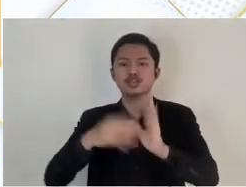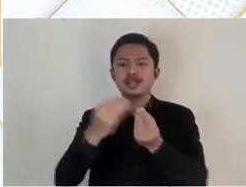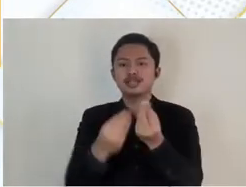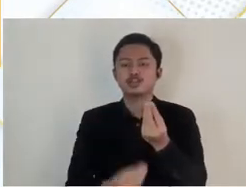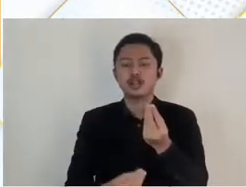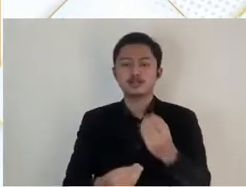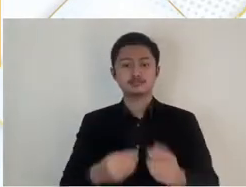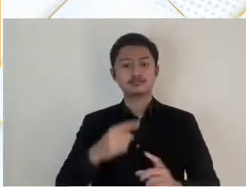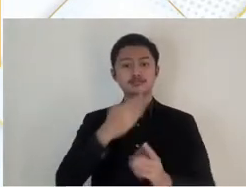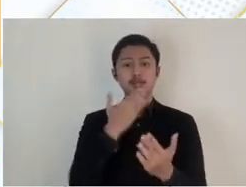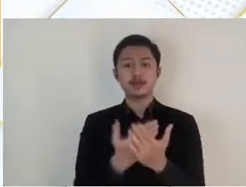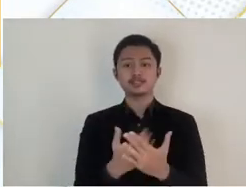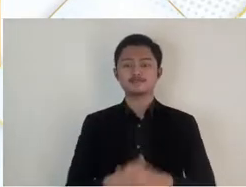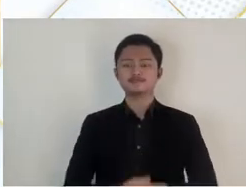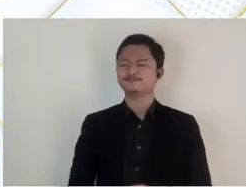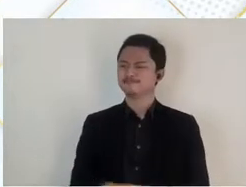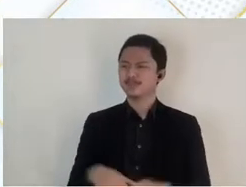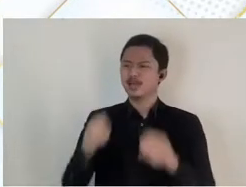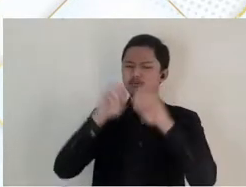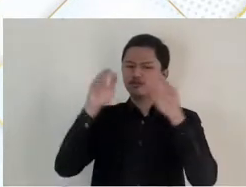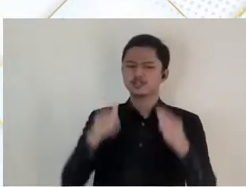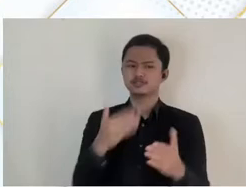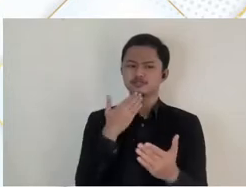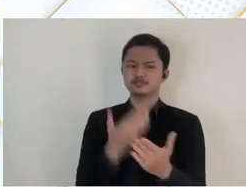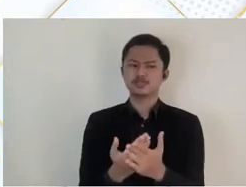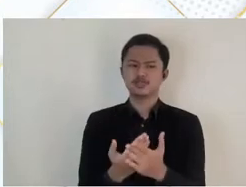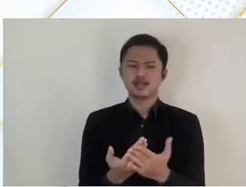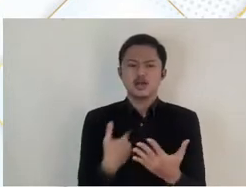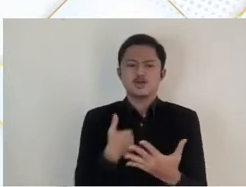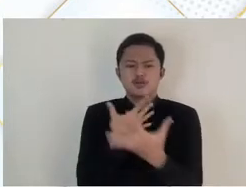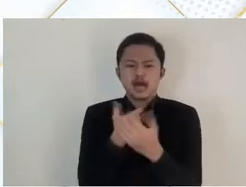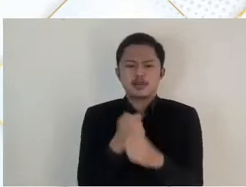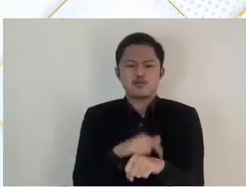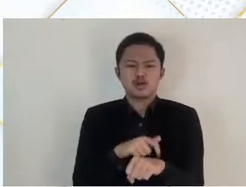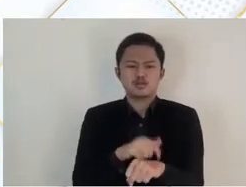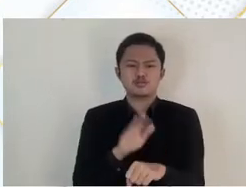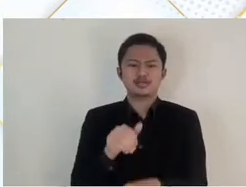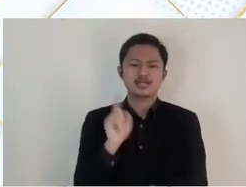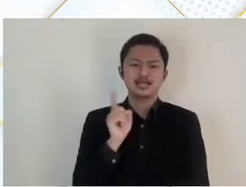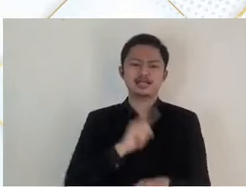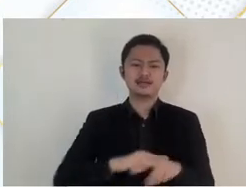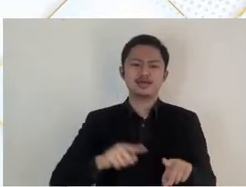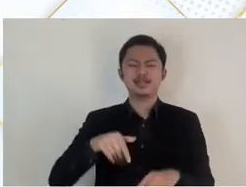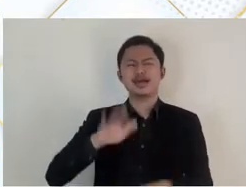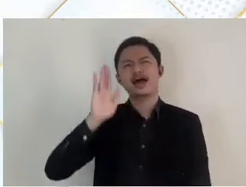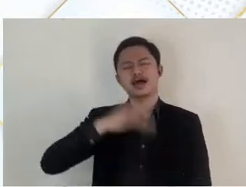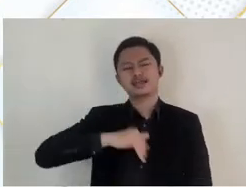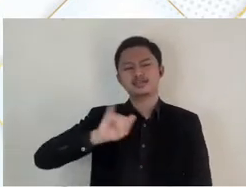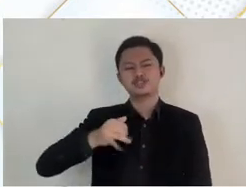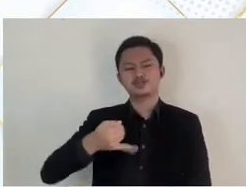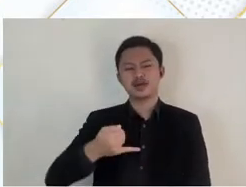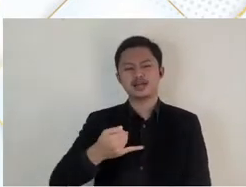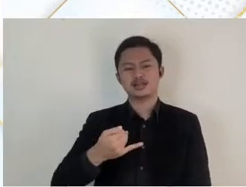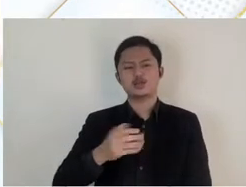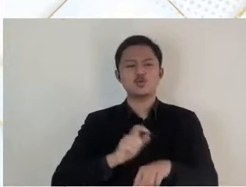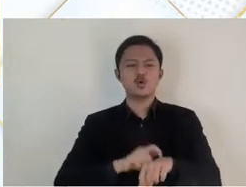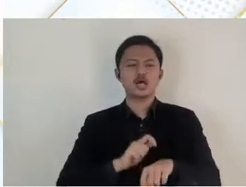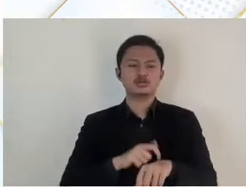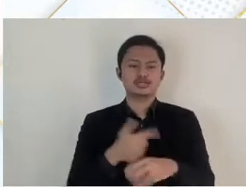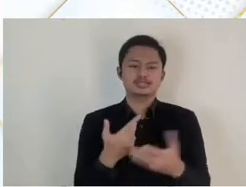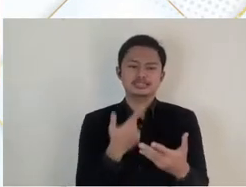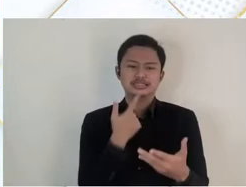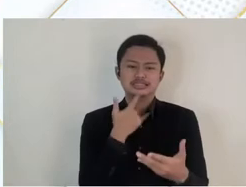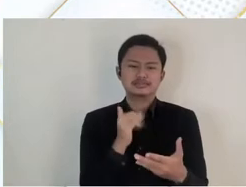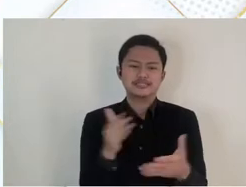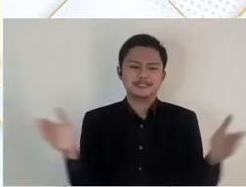Timothy. Thank you, Prof. Banyu. I really wish we had more time with us. However, it is a Friday and time is a very time constraint